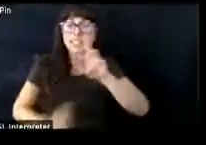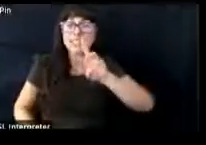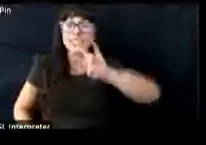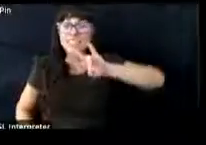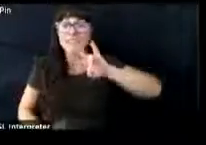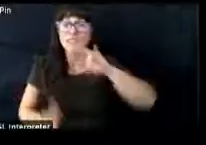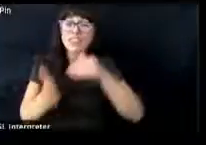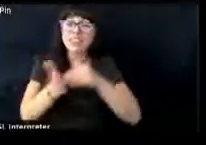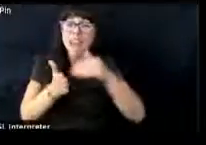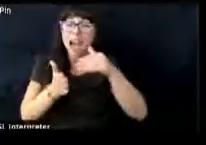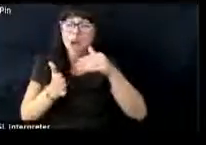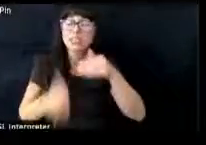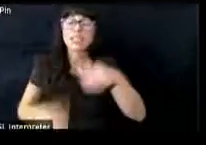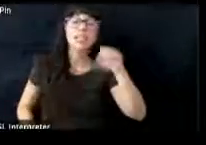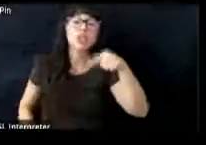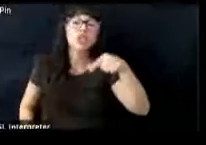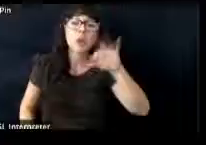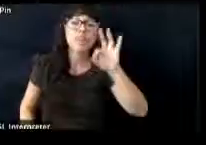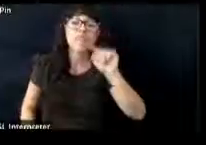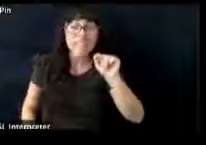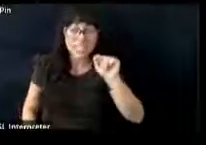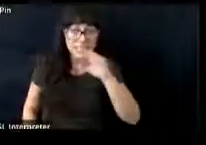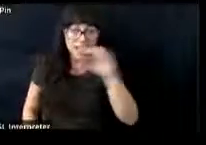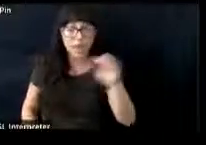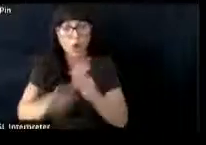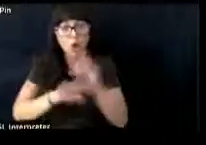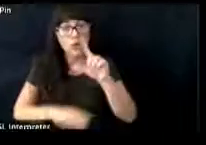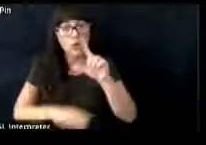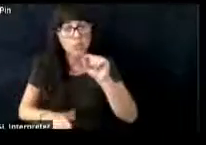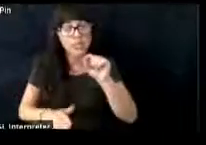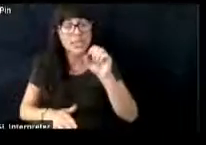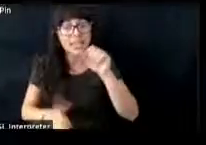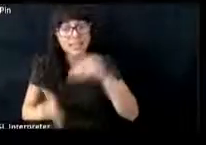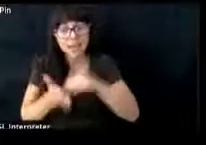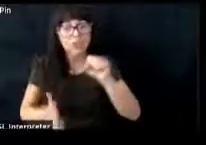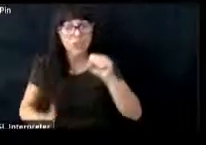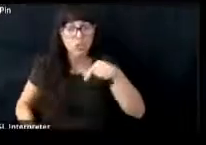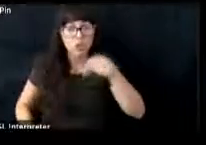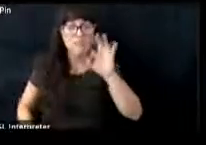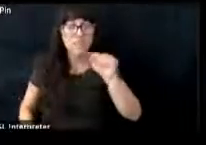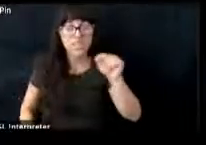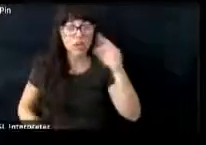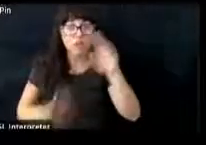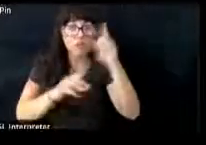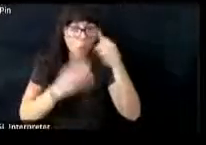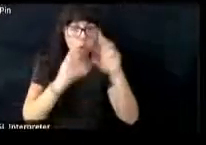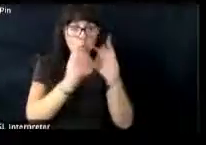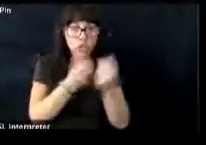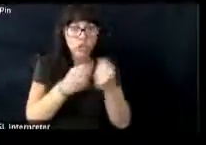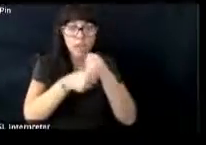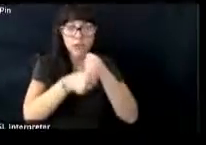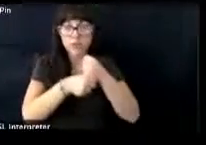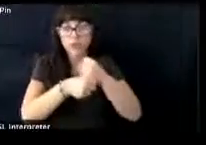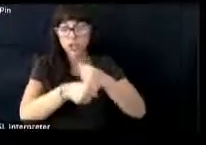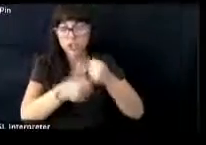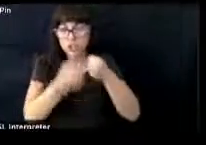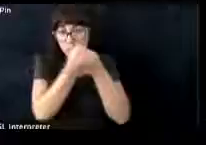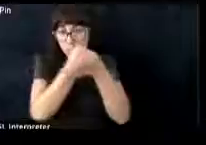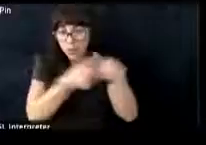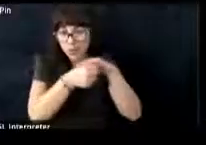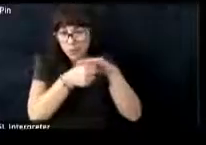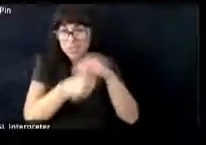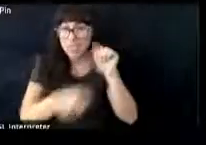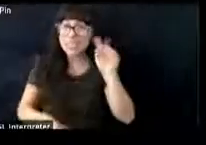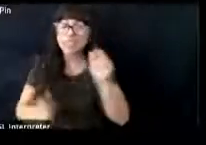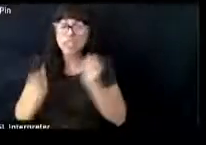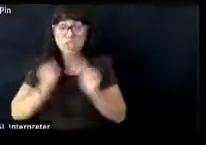67,000 square feet, as well as in over 20,000 square feet of workshop and production support areas. Television shows